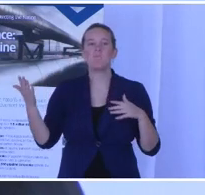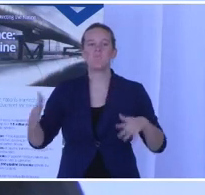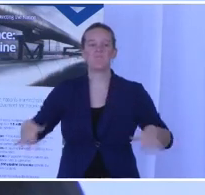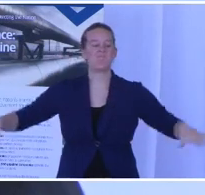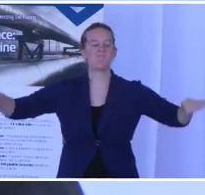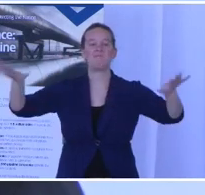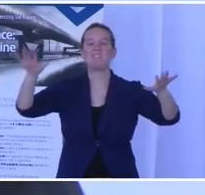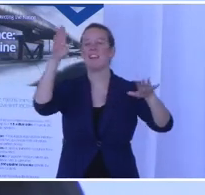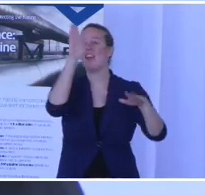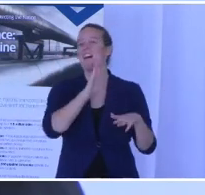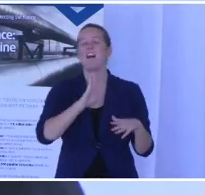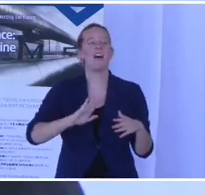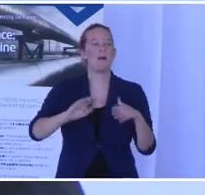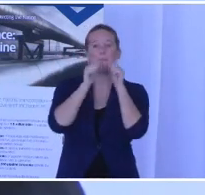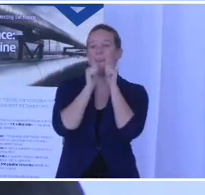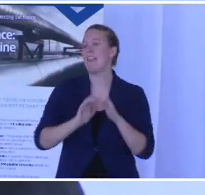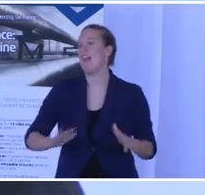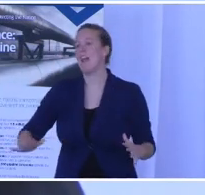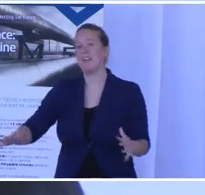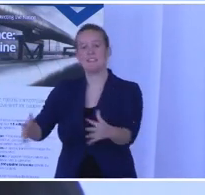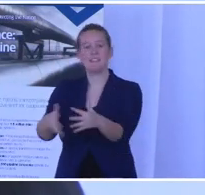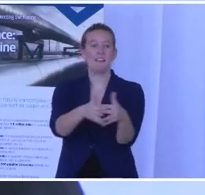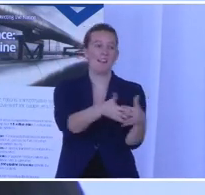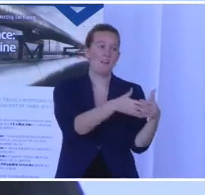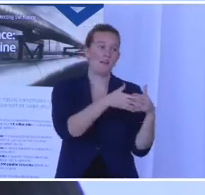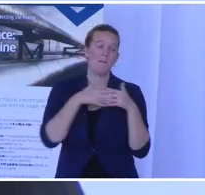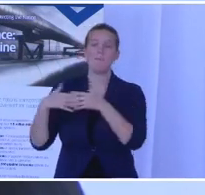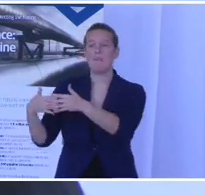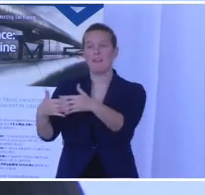foam. Oh, God bless